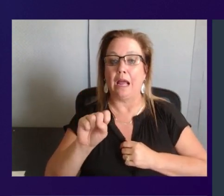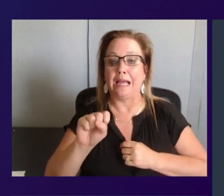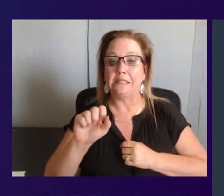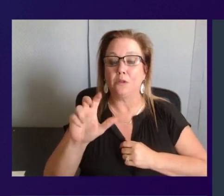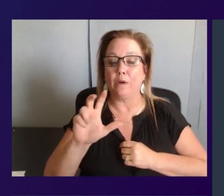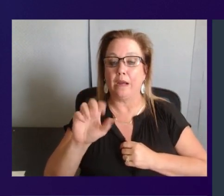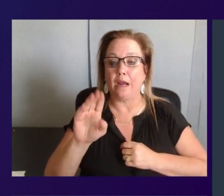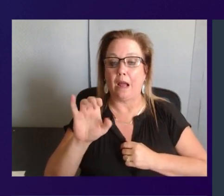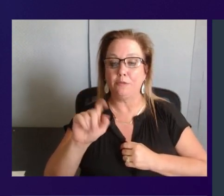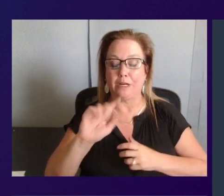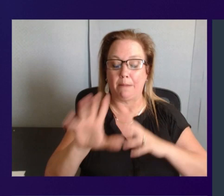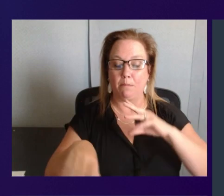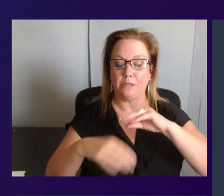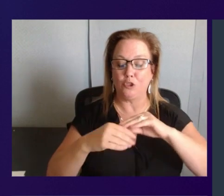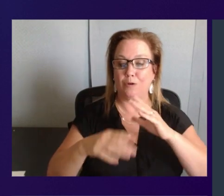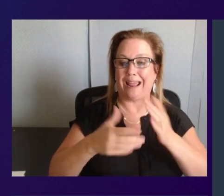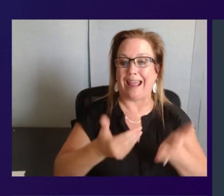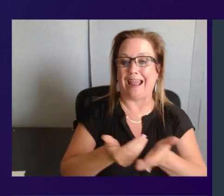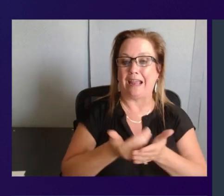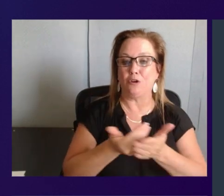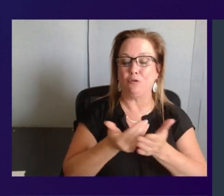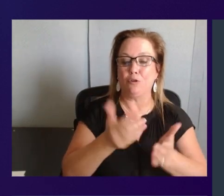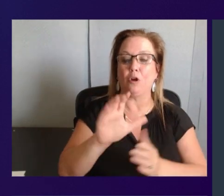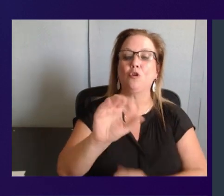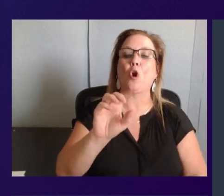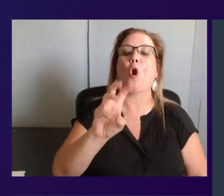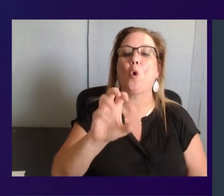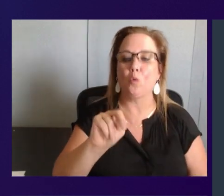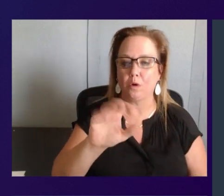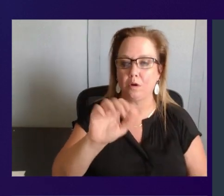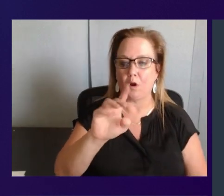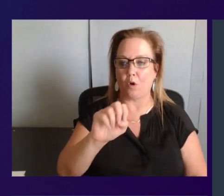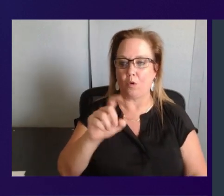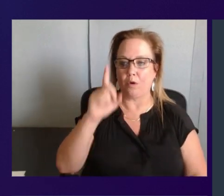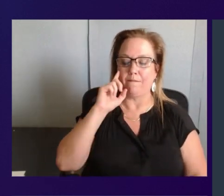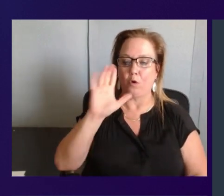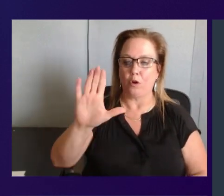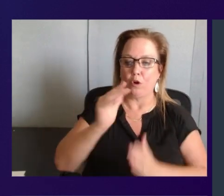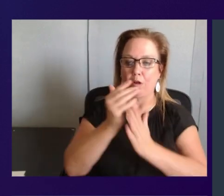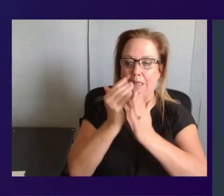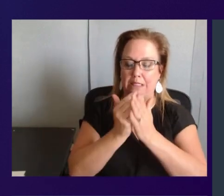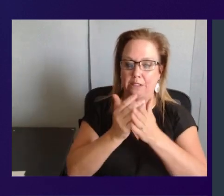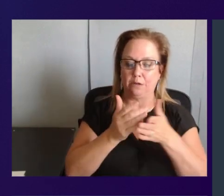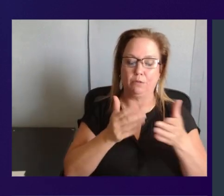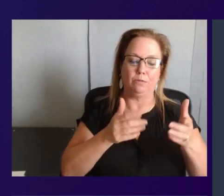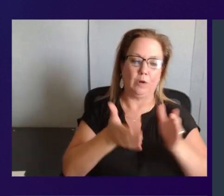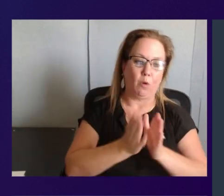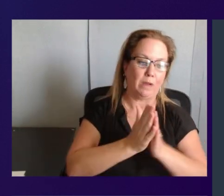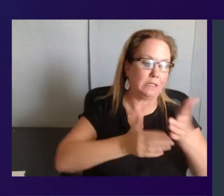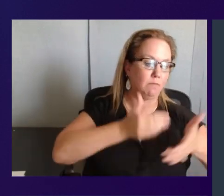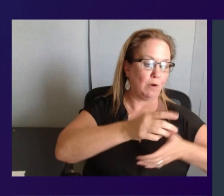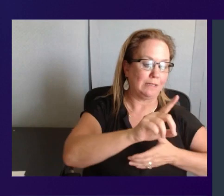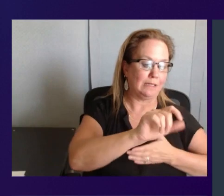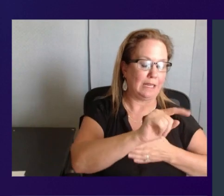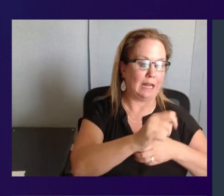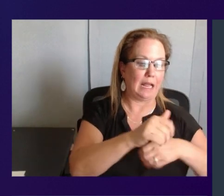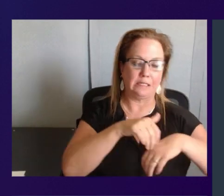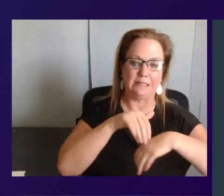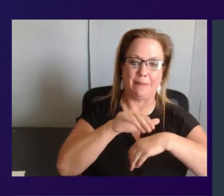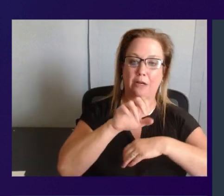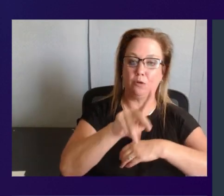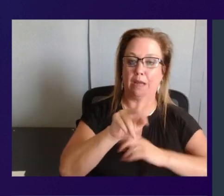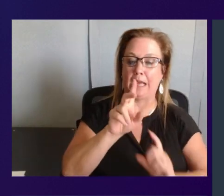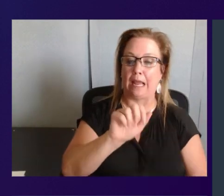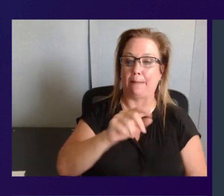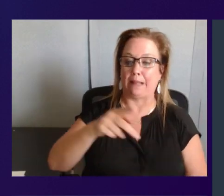own code to S3 get, head, or list requests to process data as it's returned to an application. Another way to